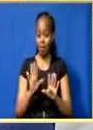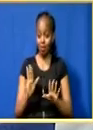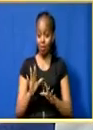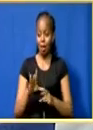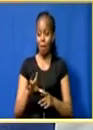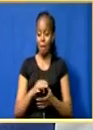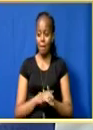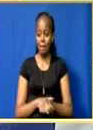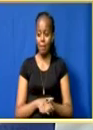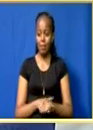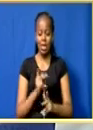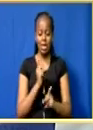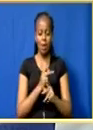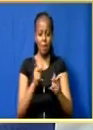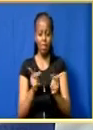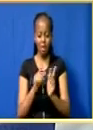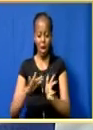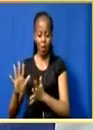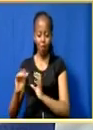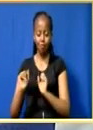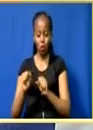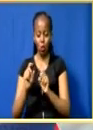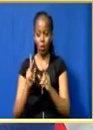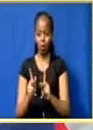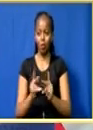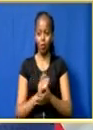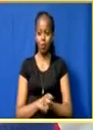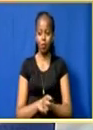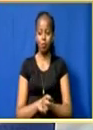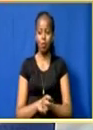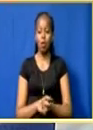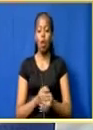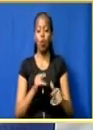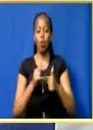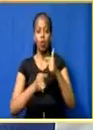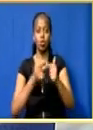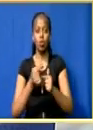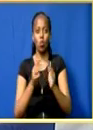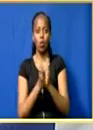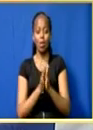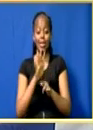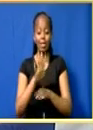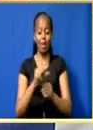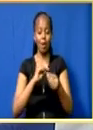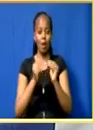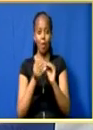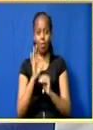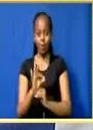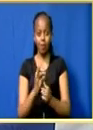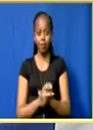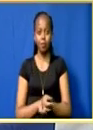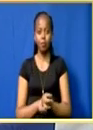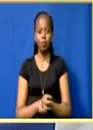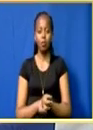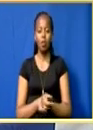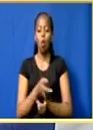the basin down? Yeah, we don't need it at the moment. We do not need another basin. So we move on to step number three. All right. May put I